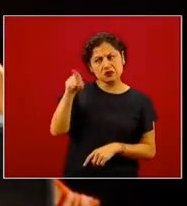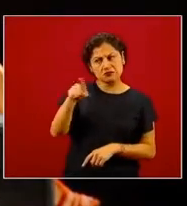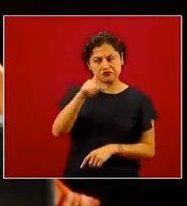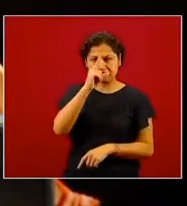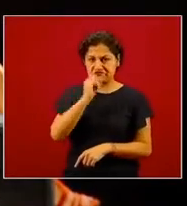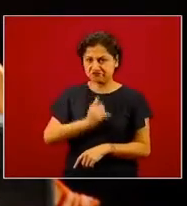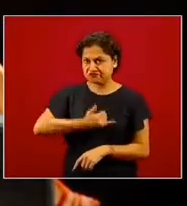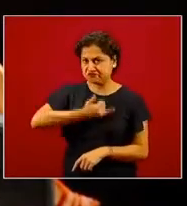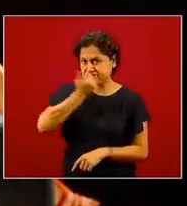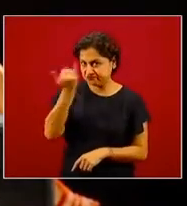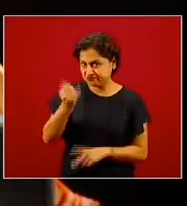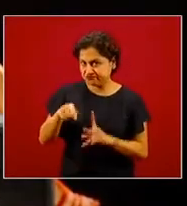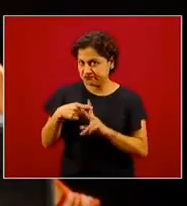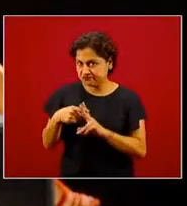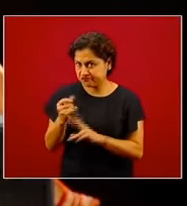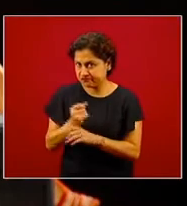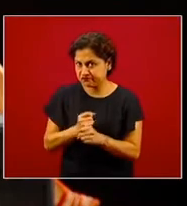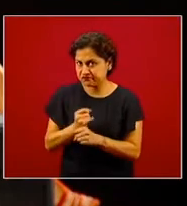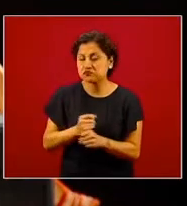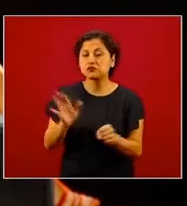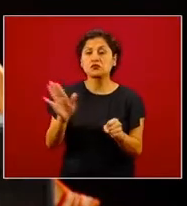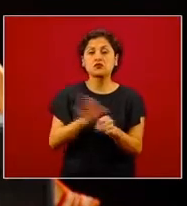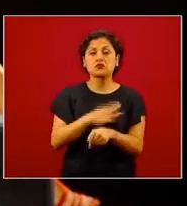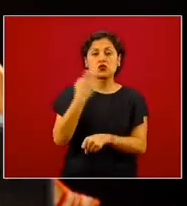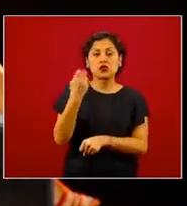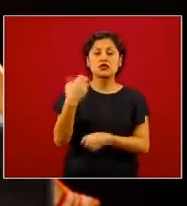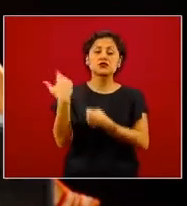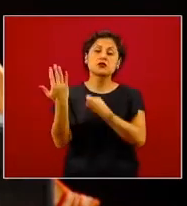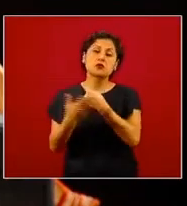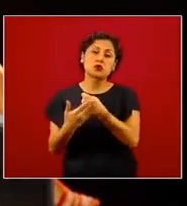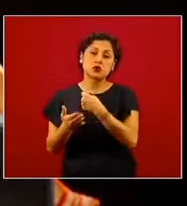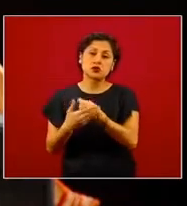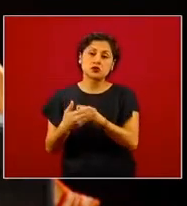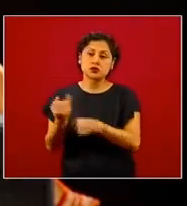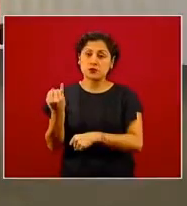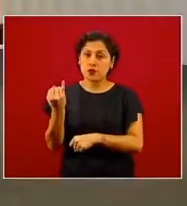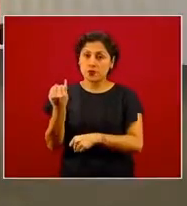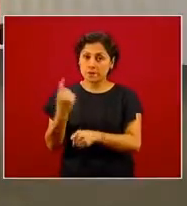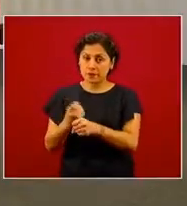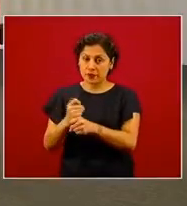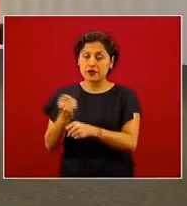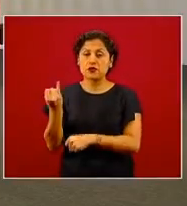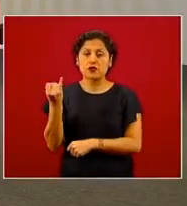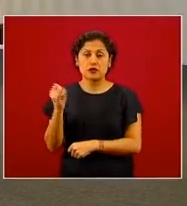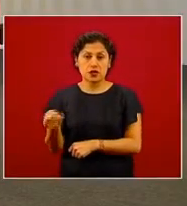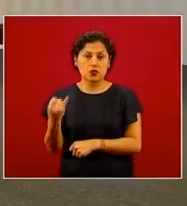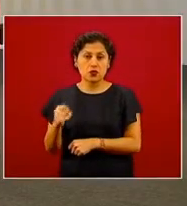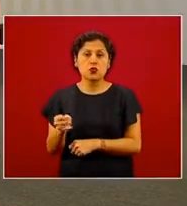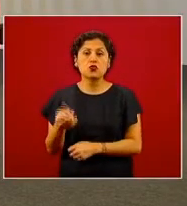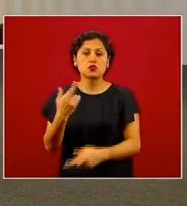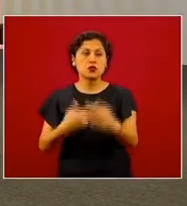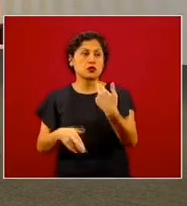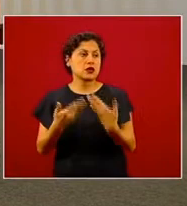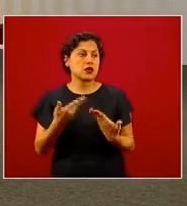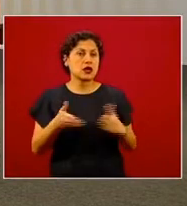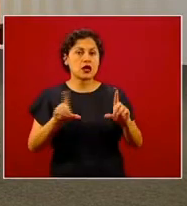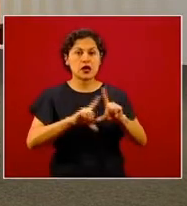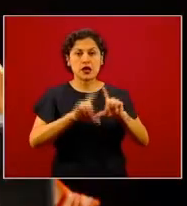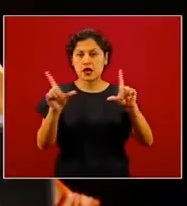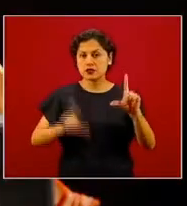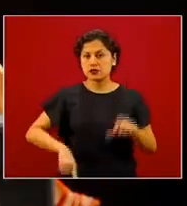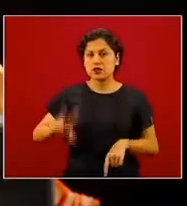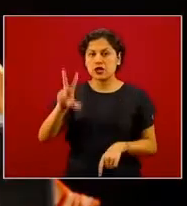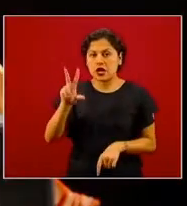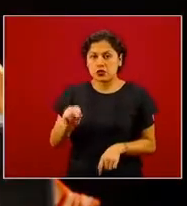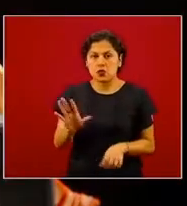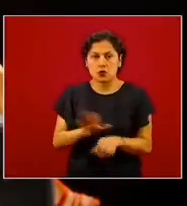these strategies and the calculations failed and that we won't be able to transition to the new normal on June 1st at the national